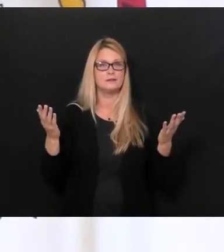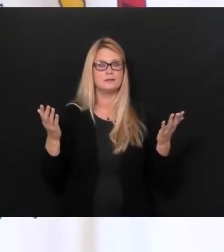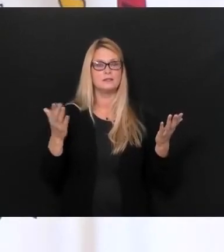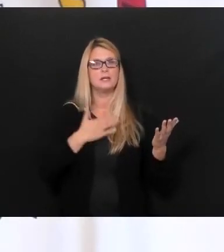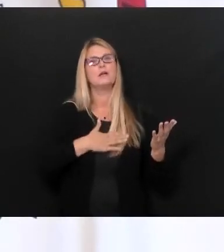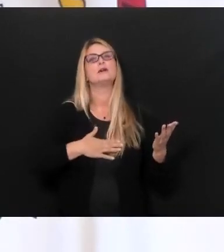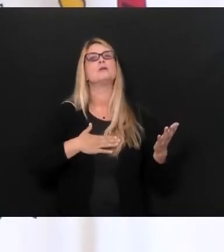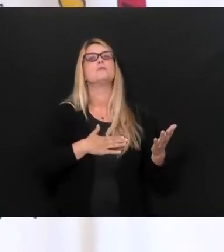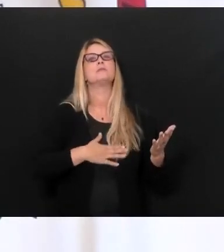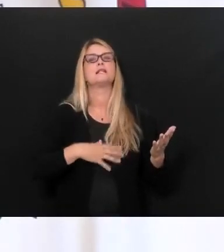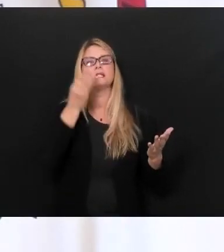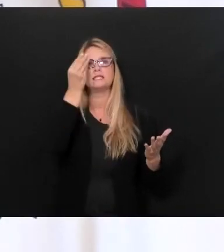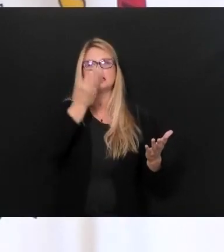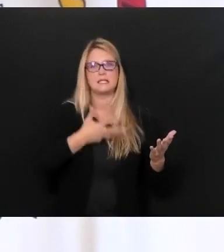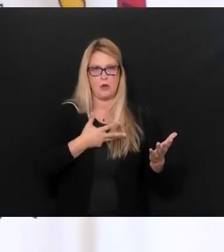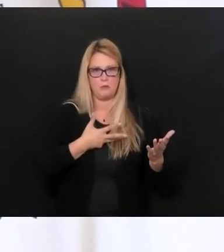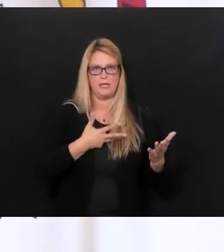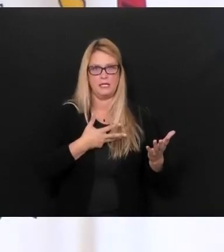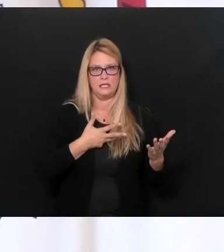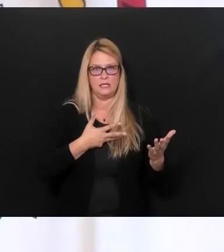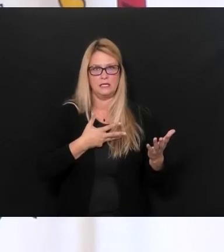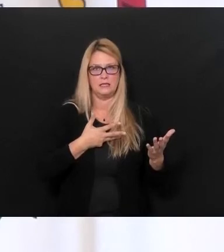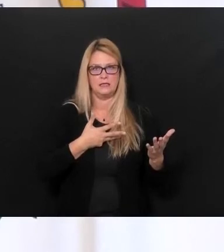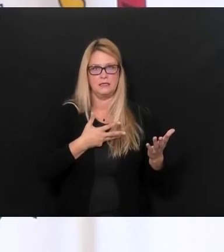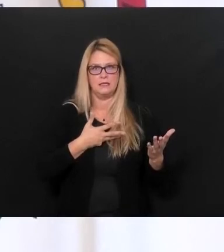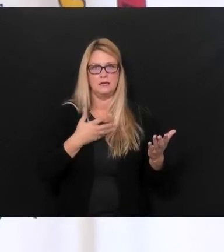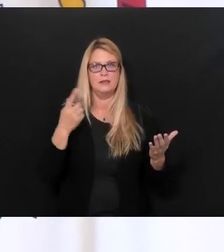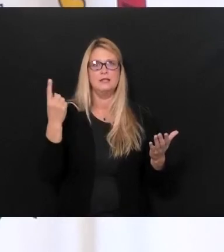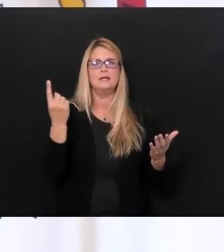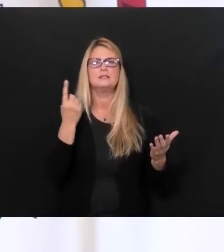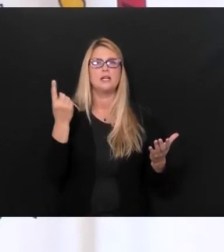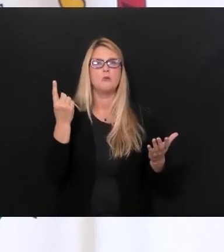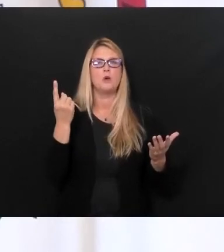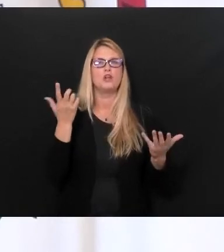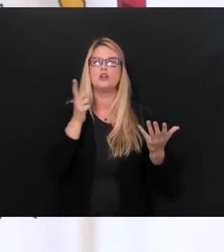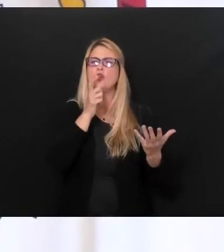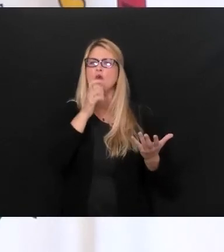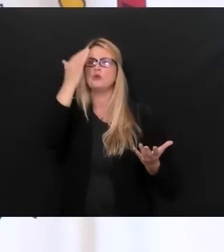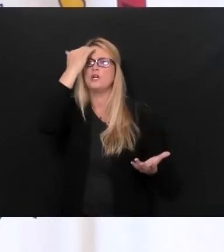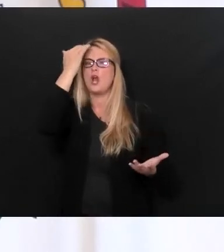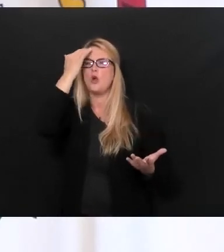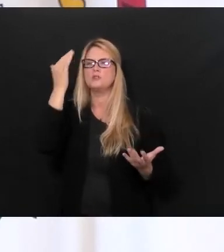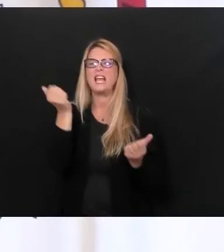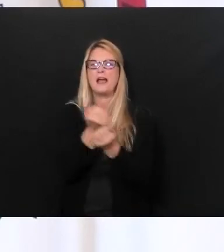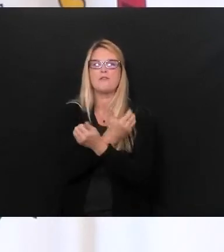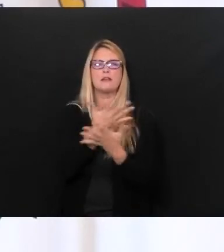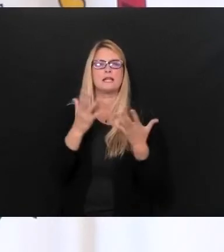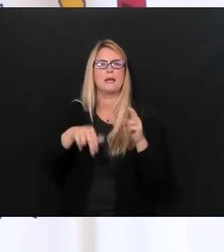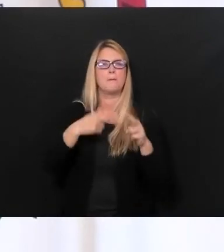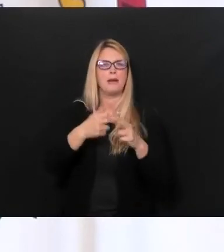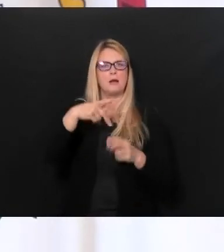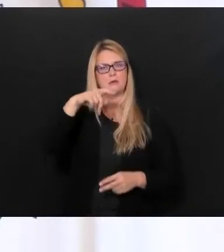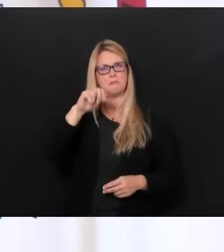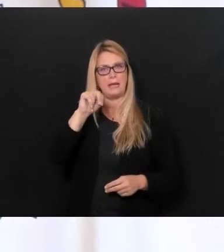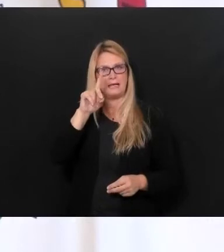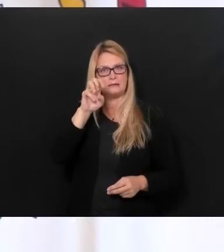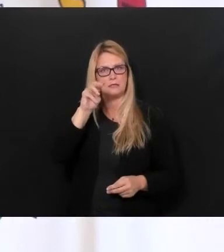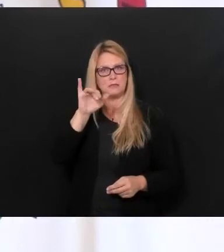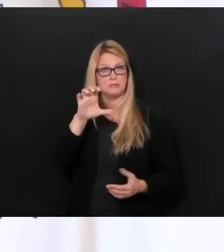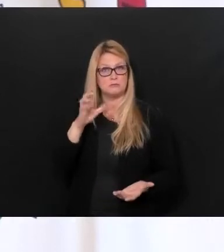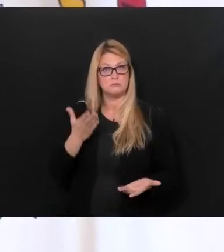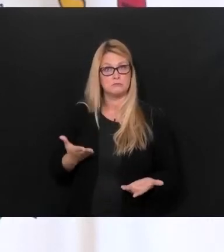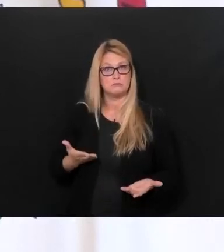please tell me somebody out there that can speak of this pandemic with certainties on anything. None of us can. We